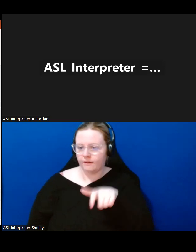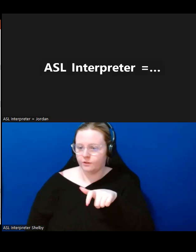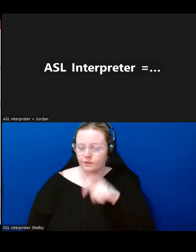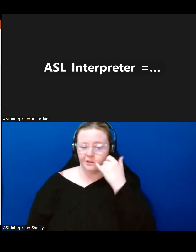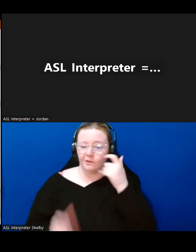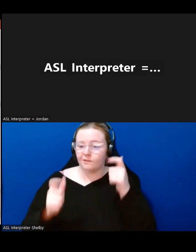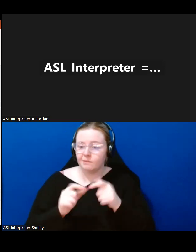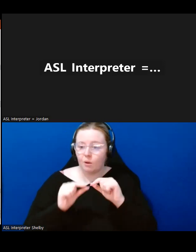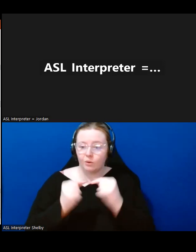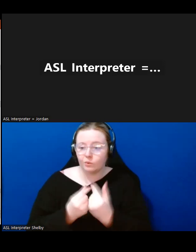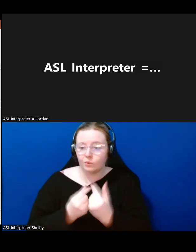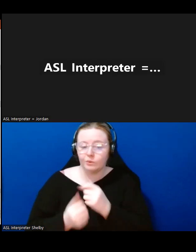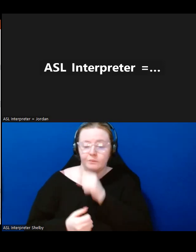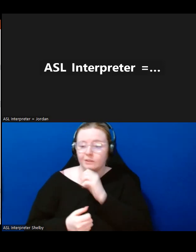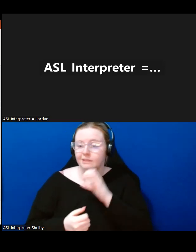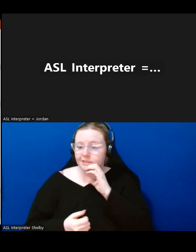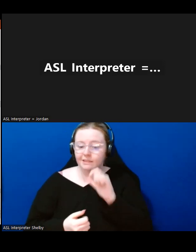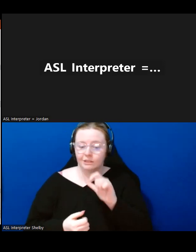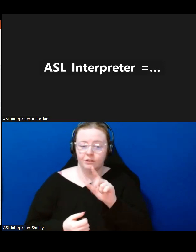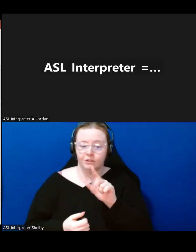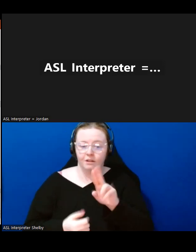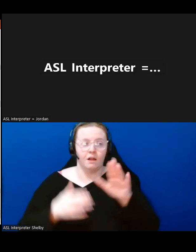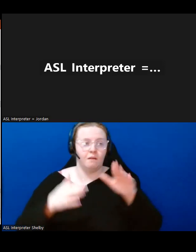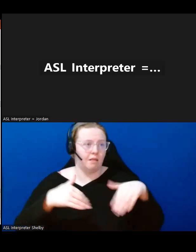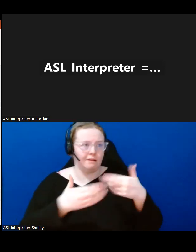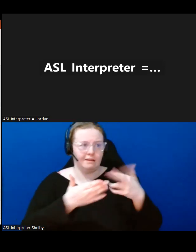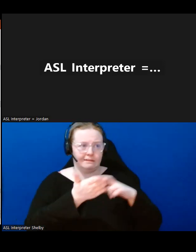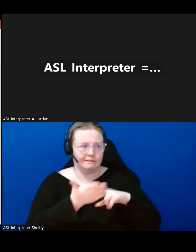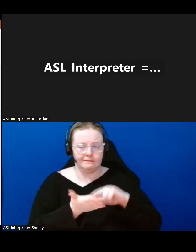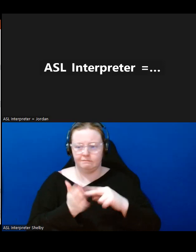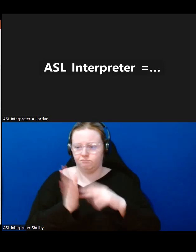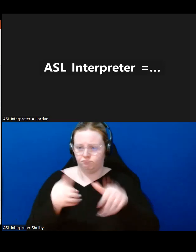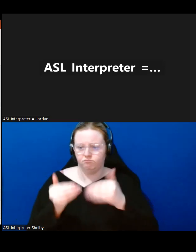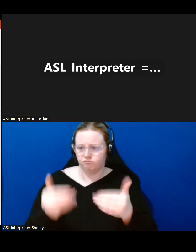charity status in order to apply. You are encouraged to apply